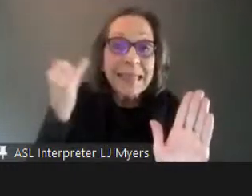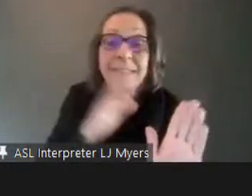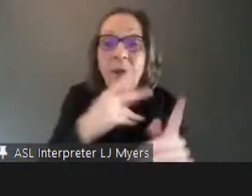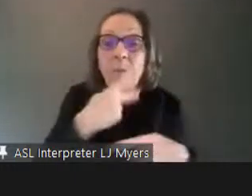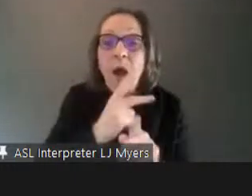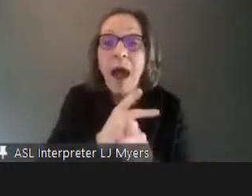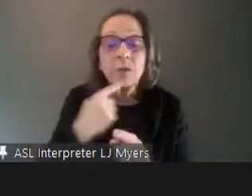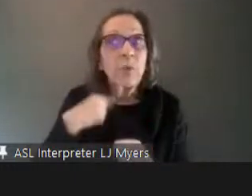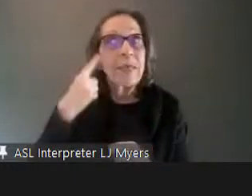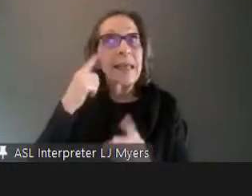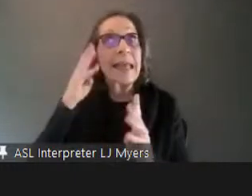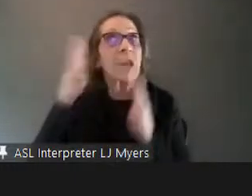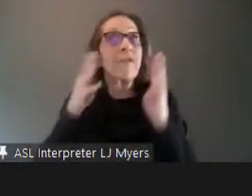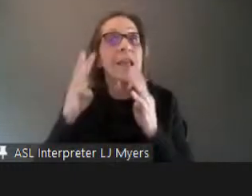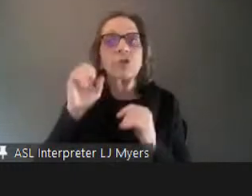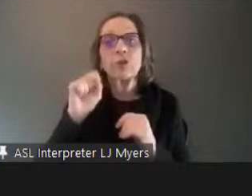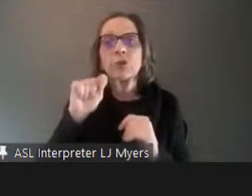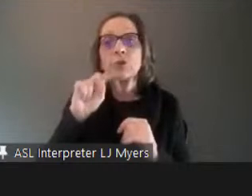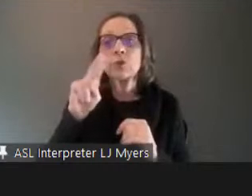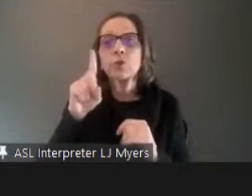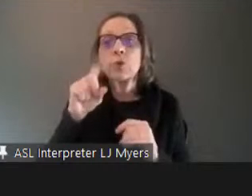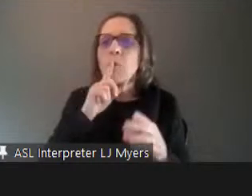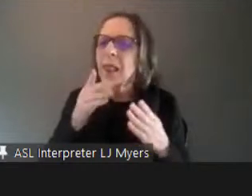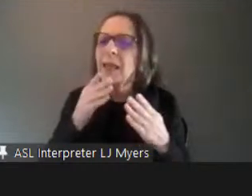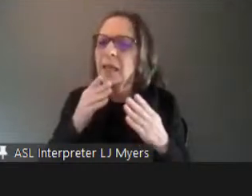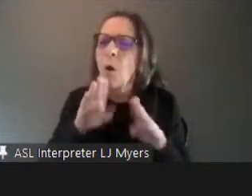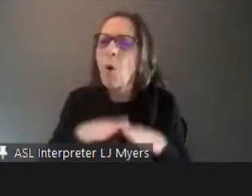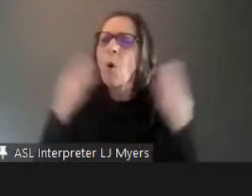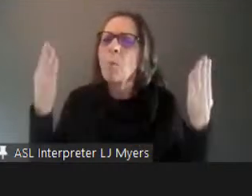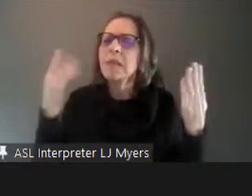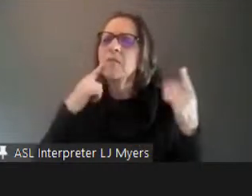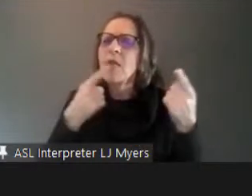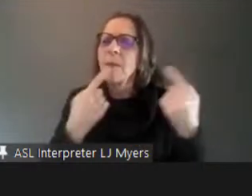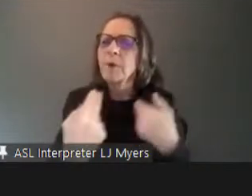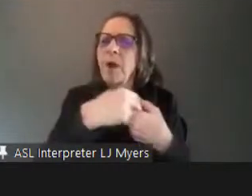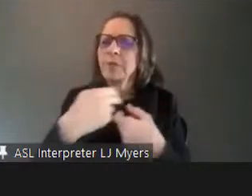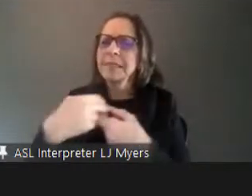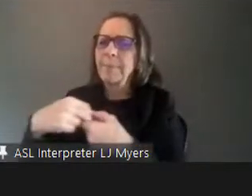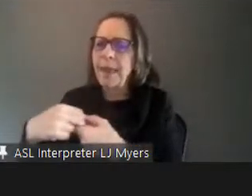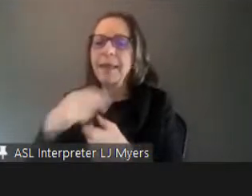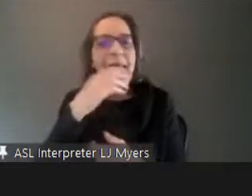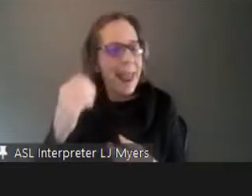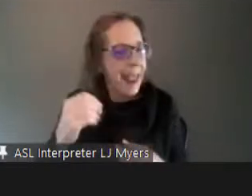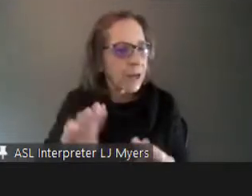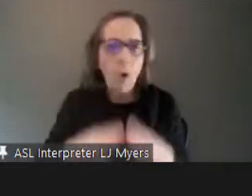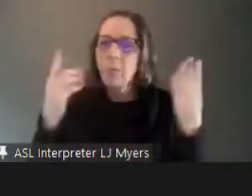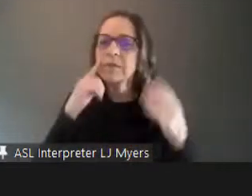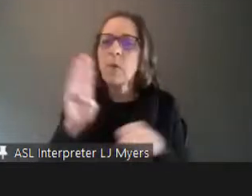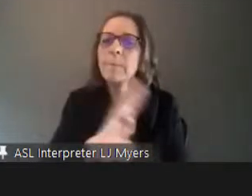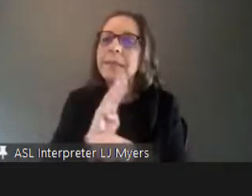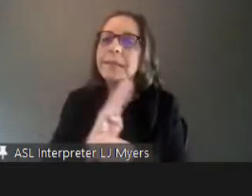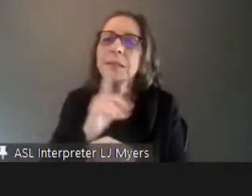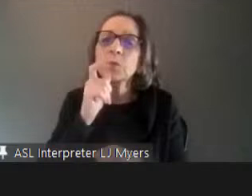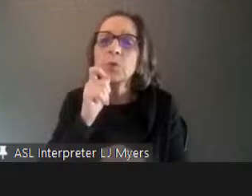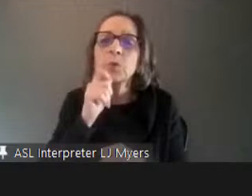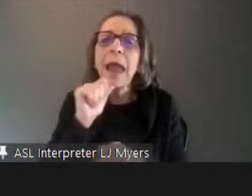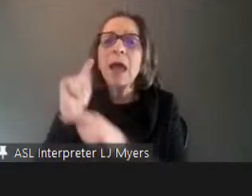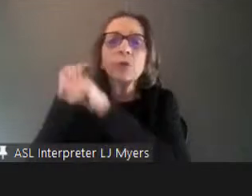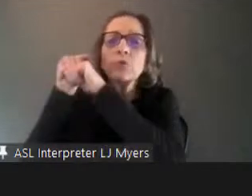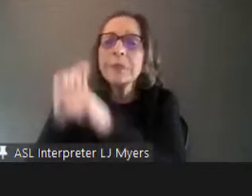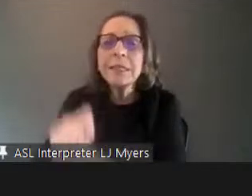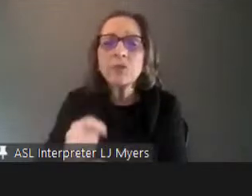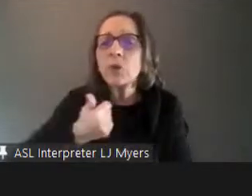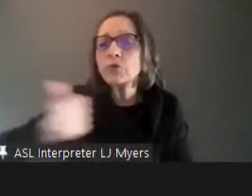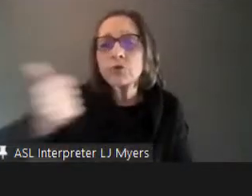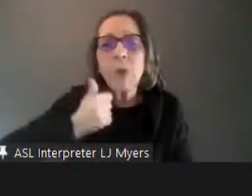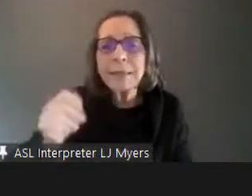So we think Innovation Studio really opens the doors for them. And I would say it also really opens the doors for companies that maybe aren't traditional transit companies.